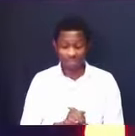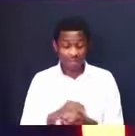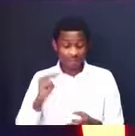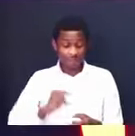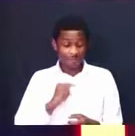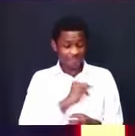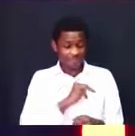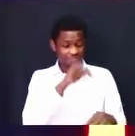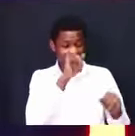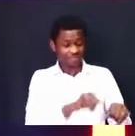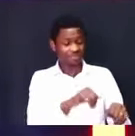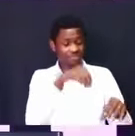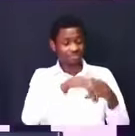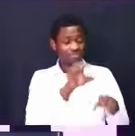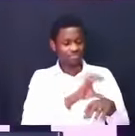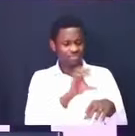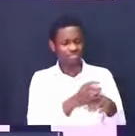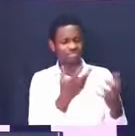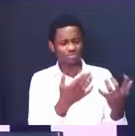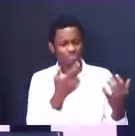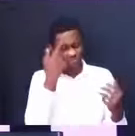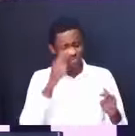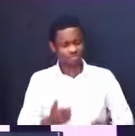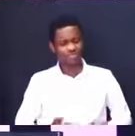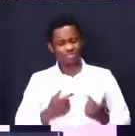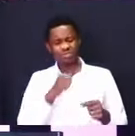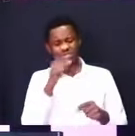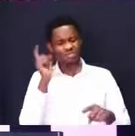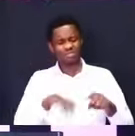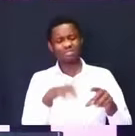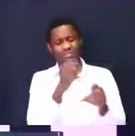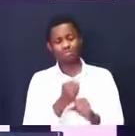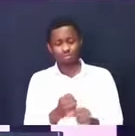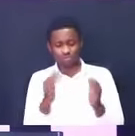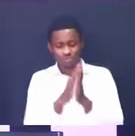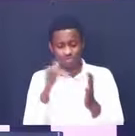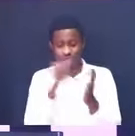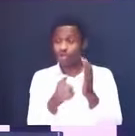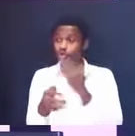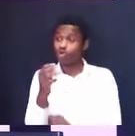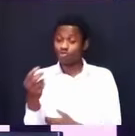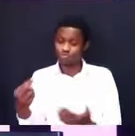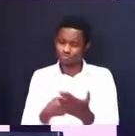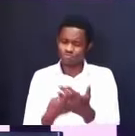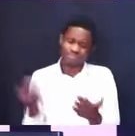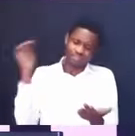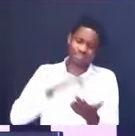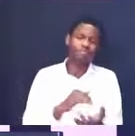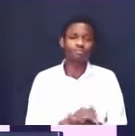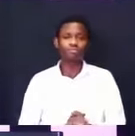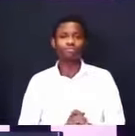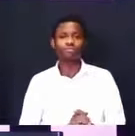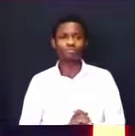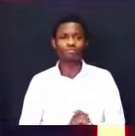they don't get. I sorry man e twen enkwa wo nya. We pray that God will revive us again. Ye bon pastor nya me kenya ye bio. See